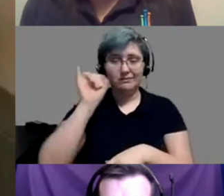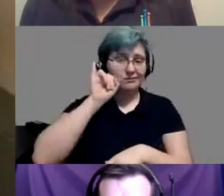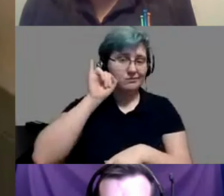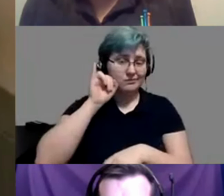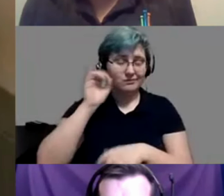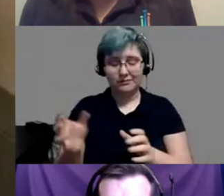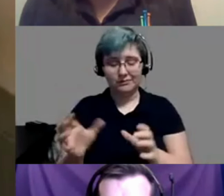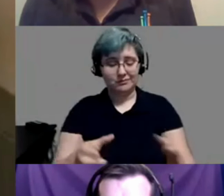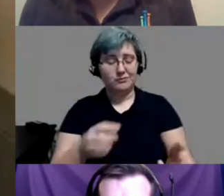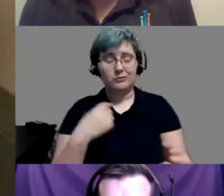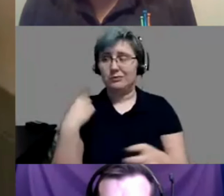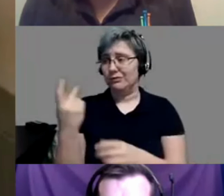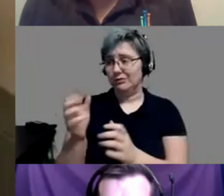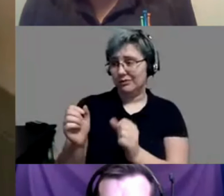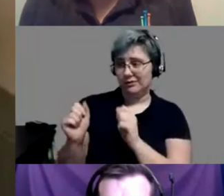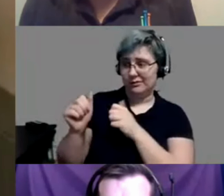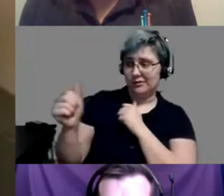so he